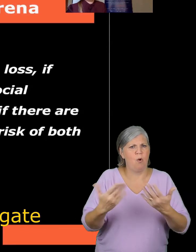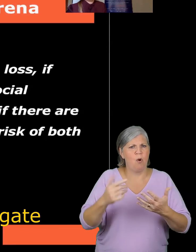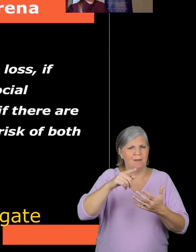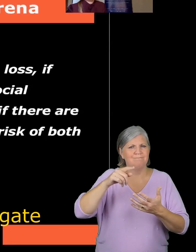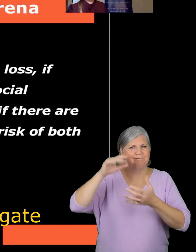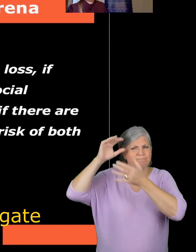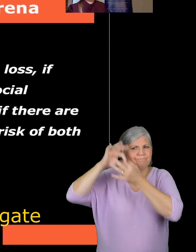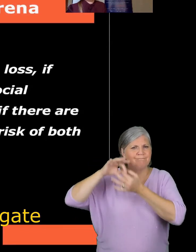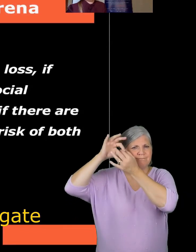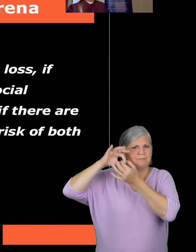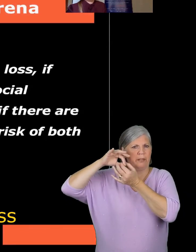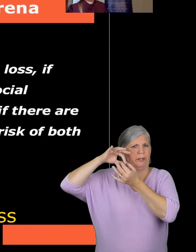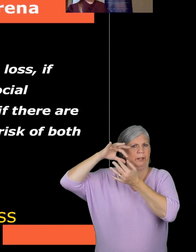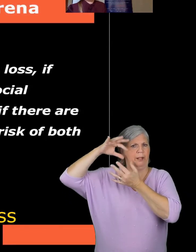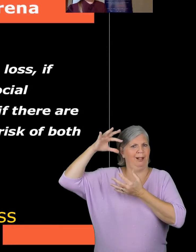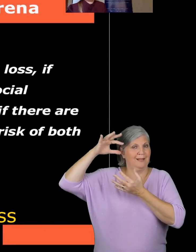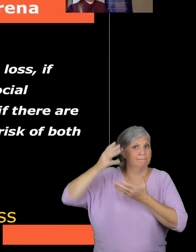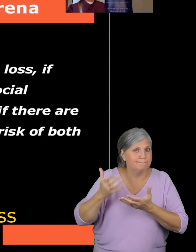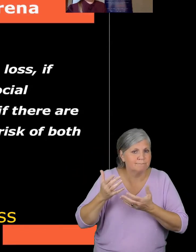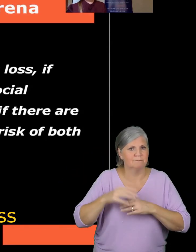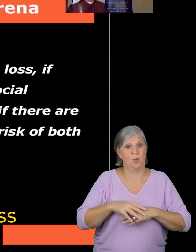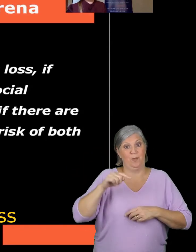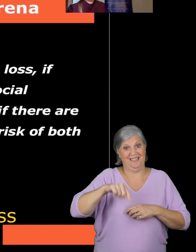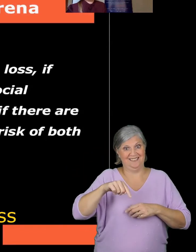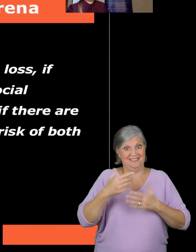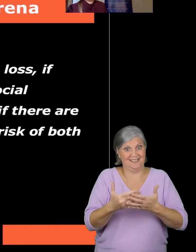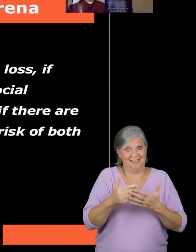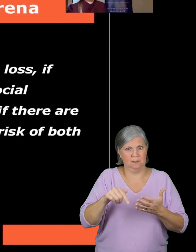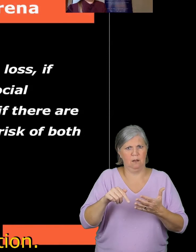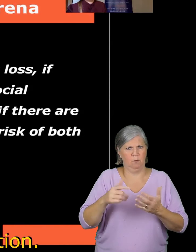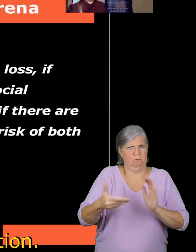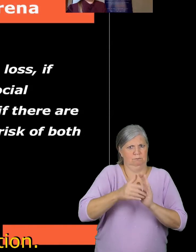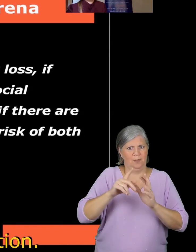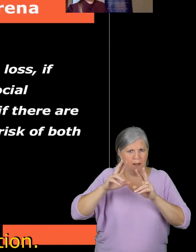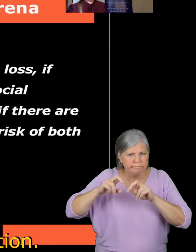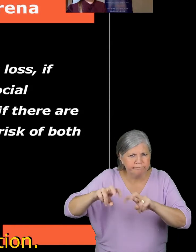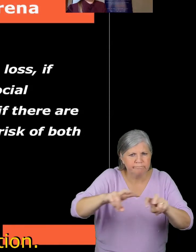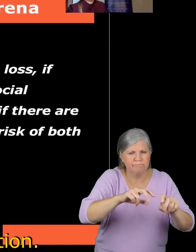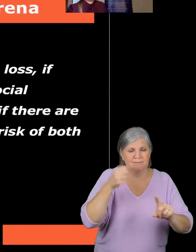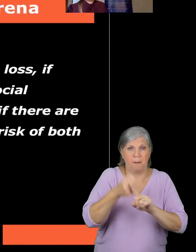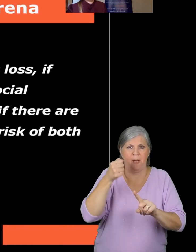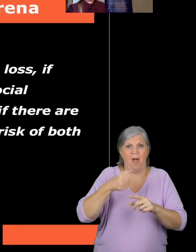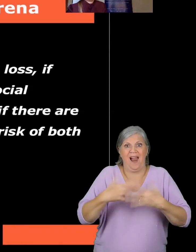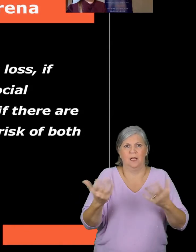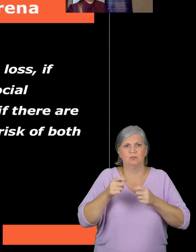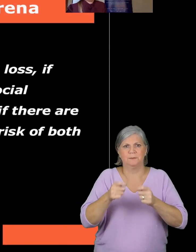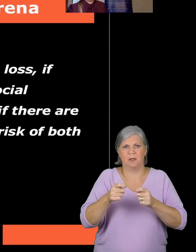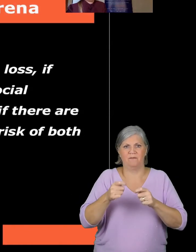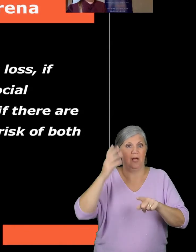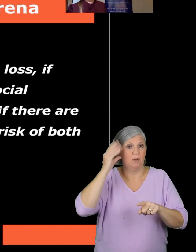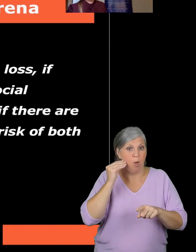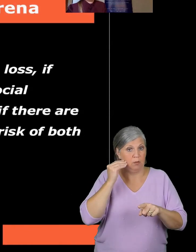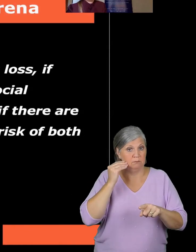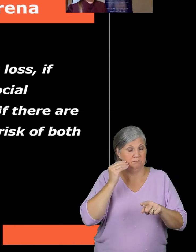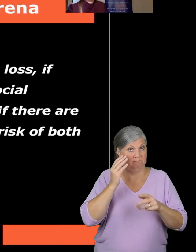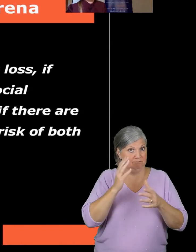also investigate the impact of any treatment of hearing loss has upon loneliness and isolation.